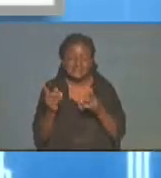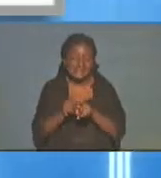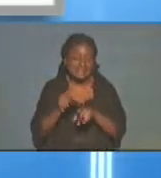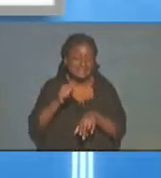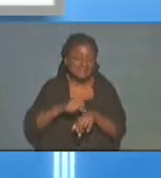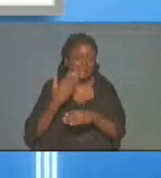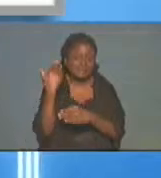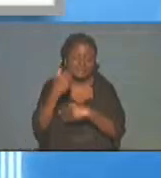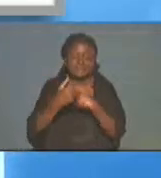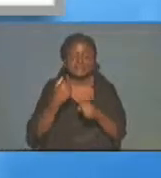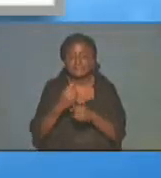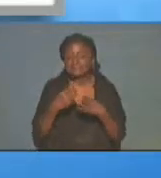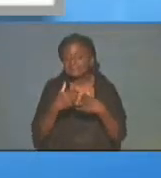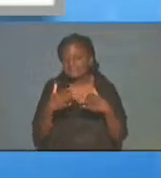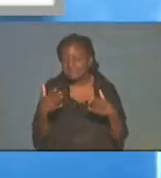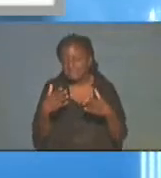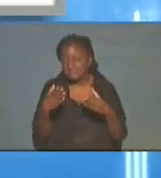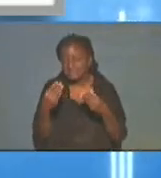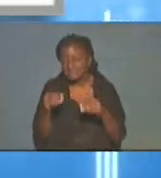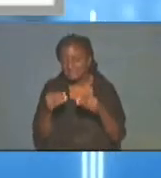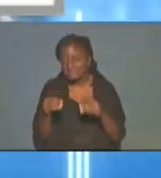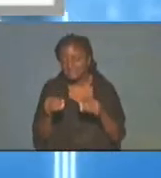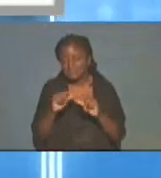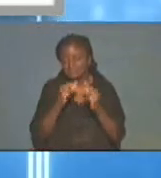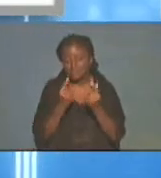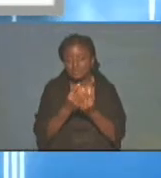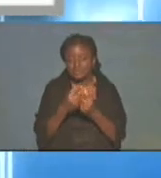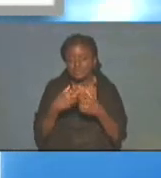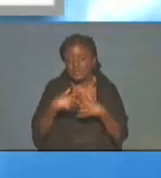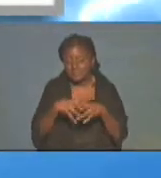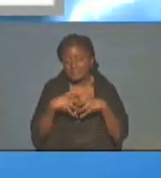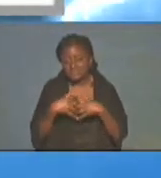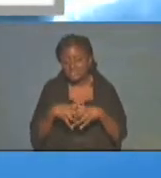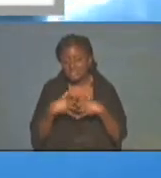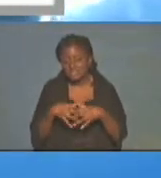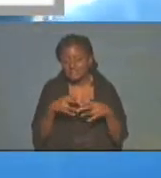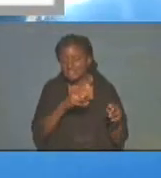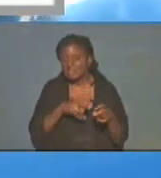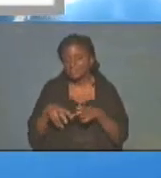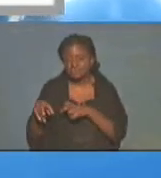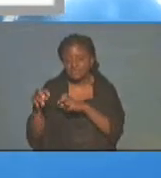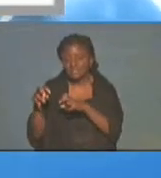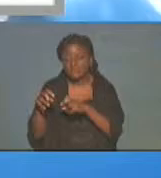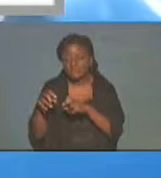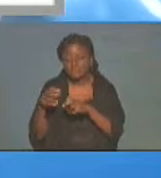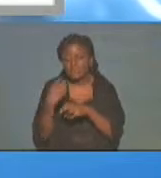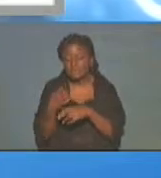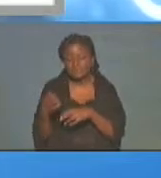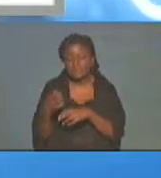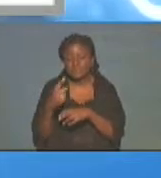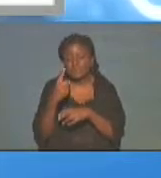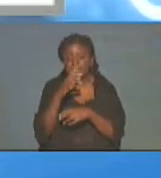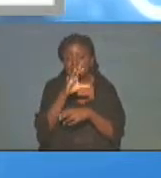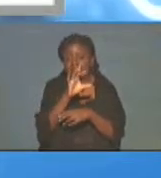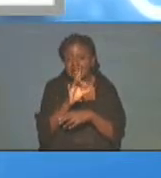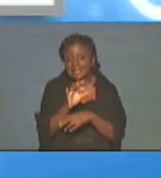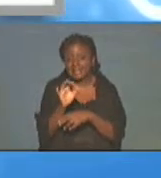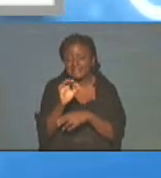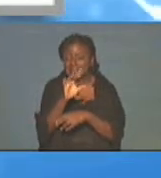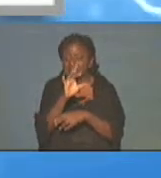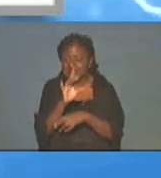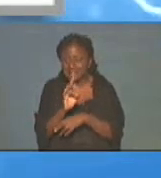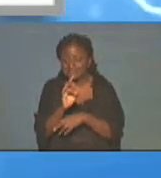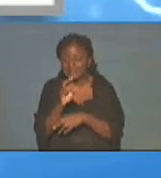year. Major merchandise groups were machinery and transport equipment totaling $197 million, food and live animals